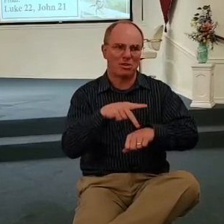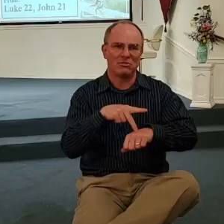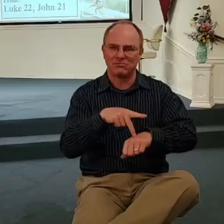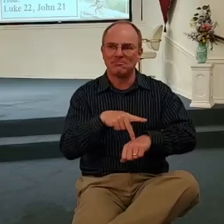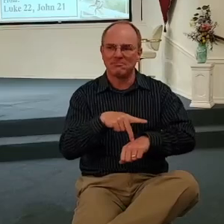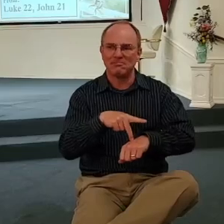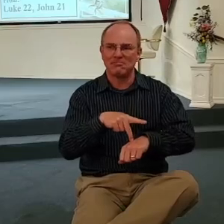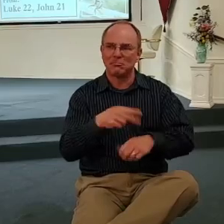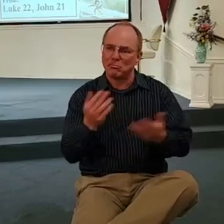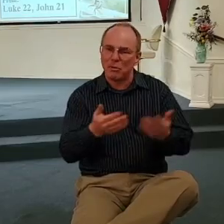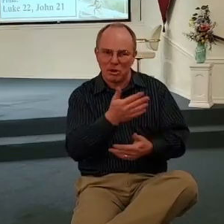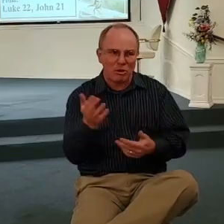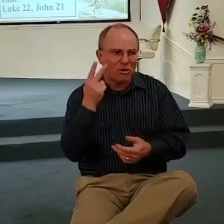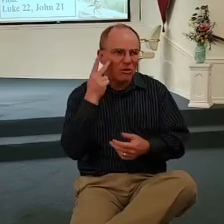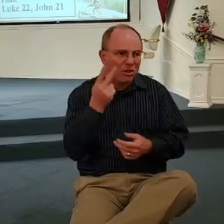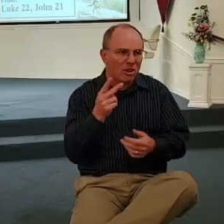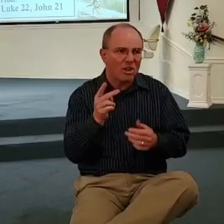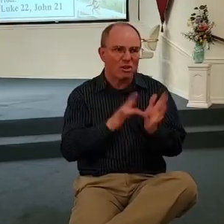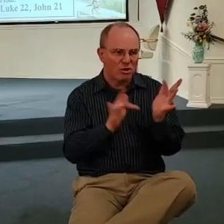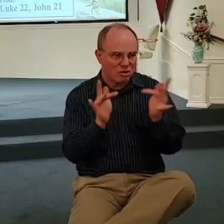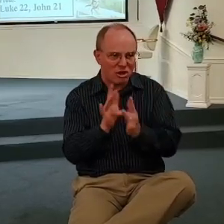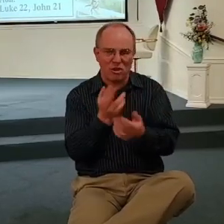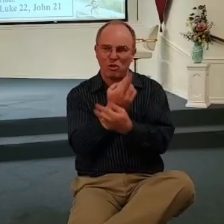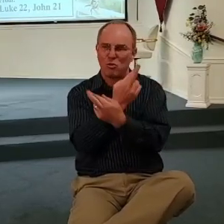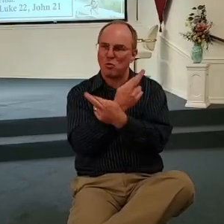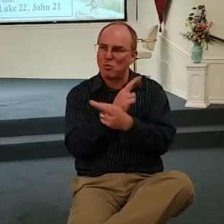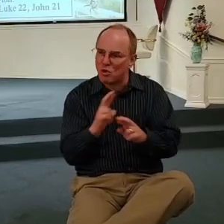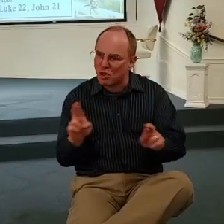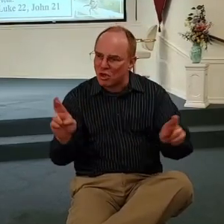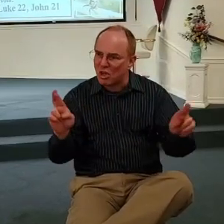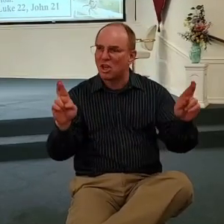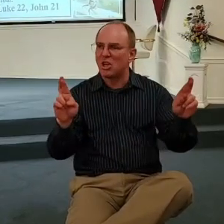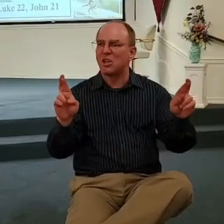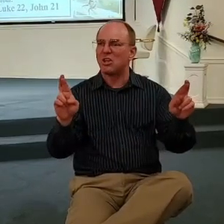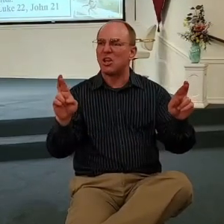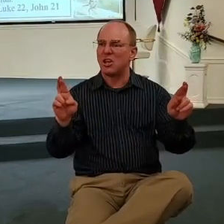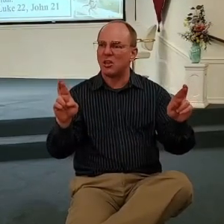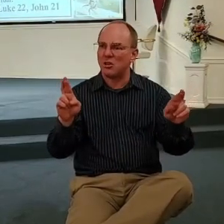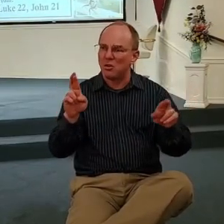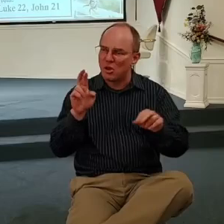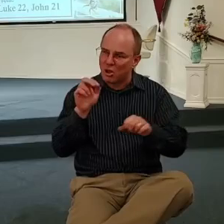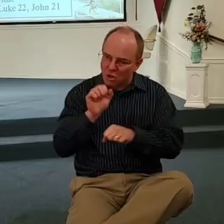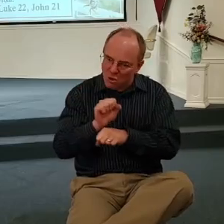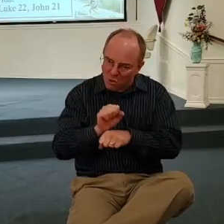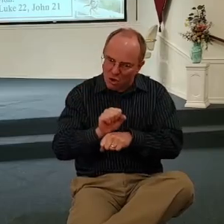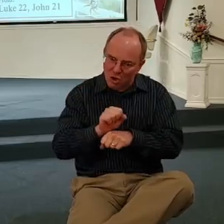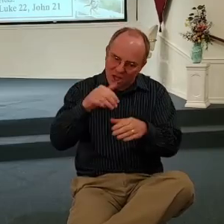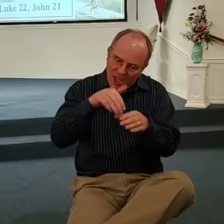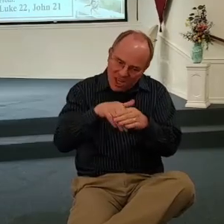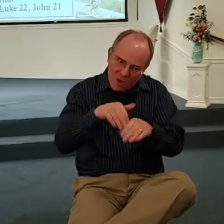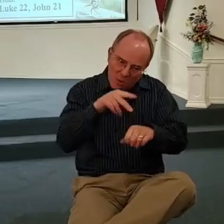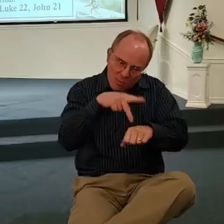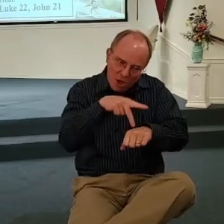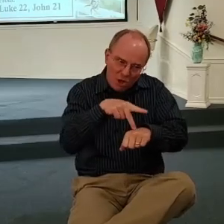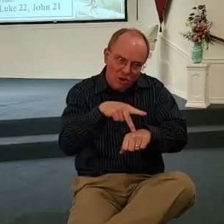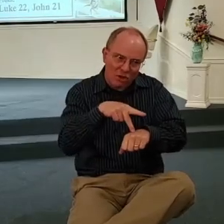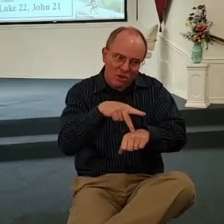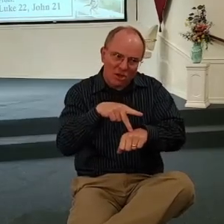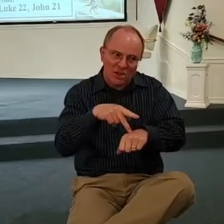see Jesus' redemptive work in Peter and the parallel he does in our